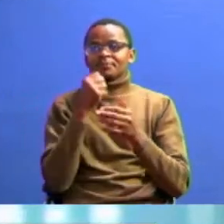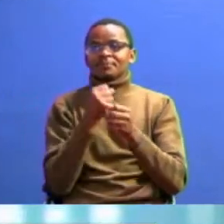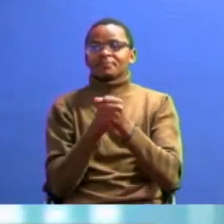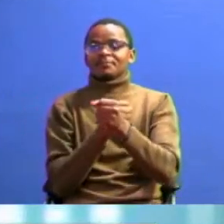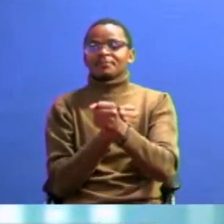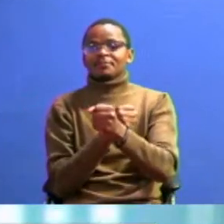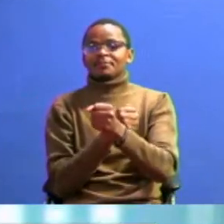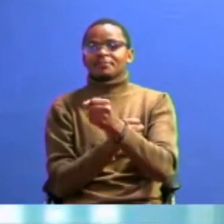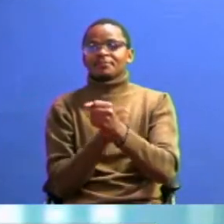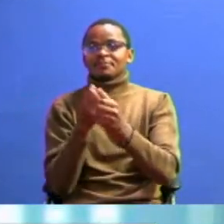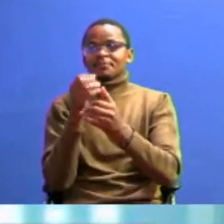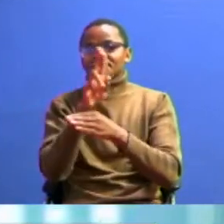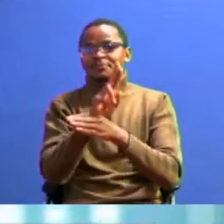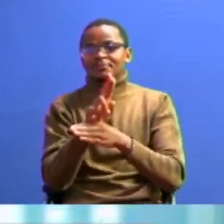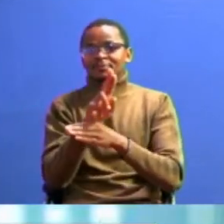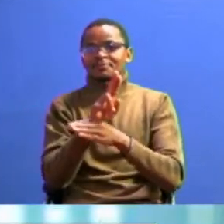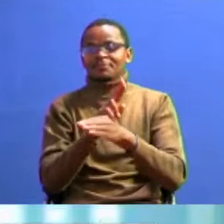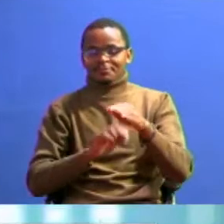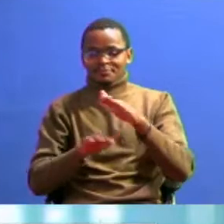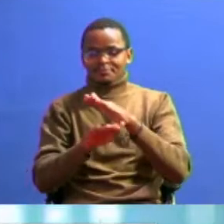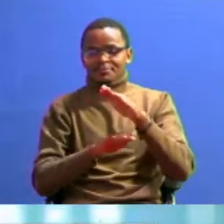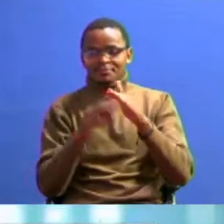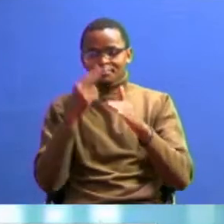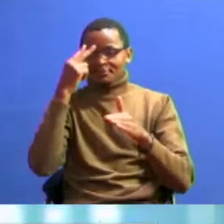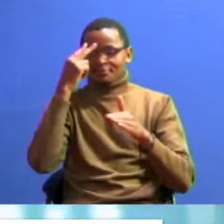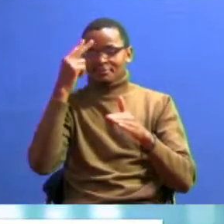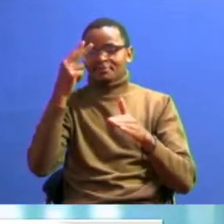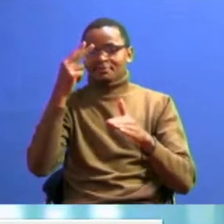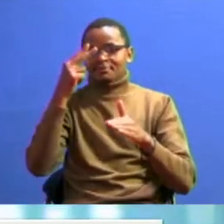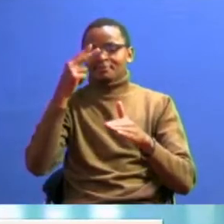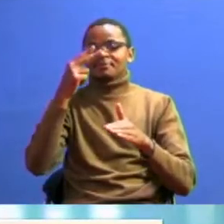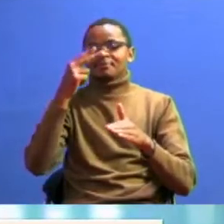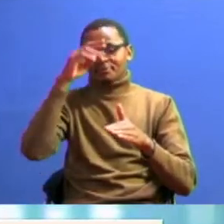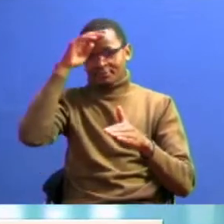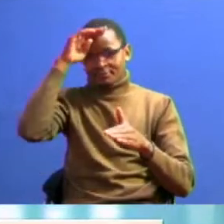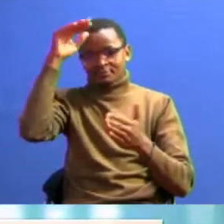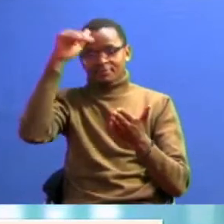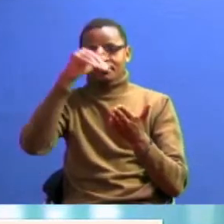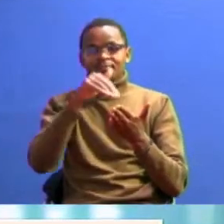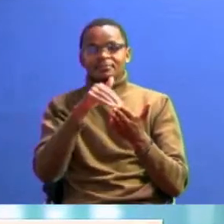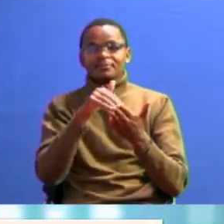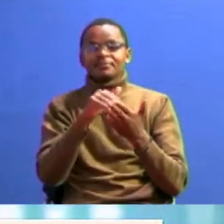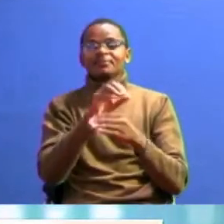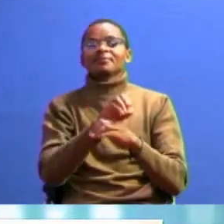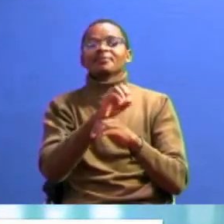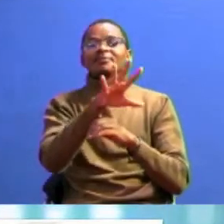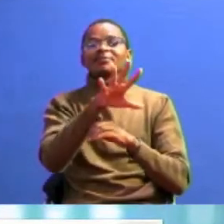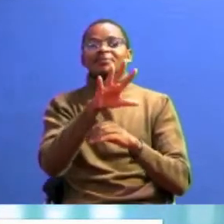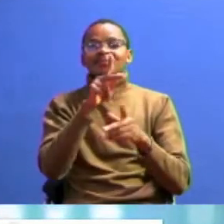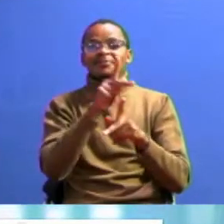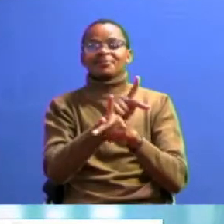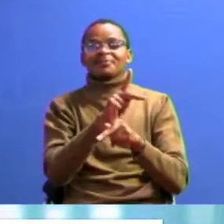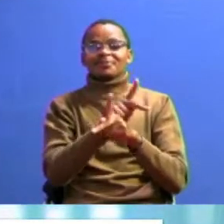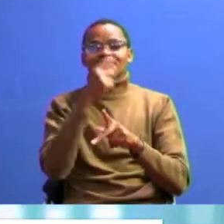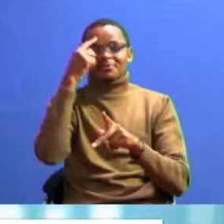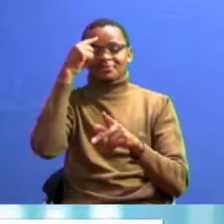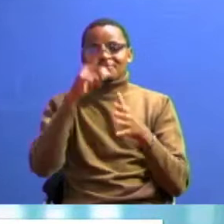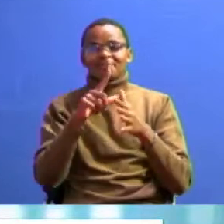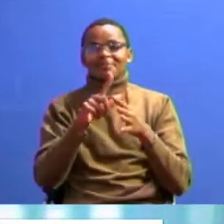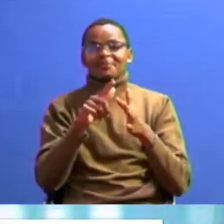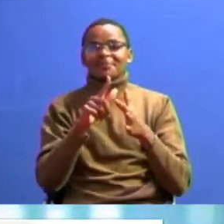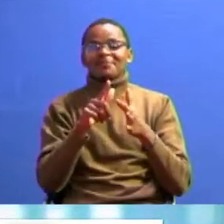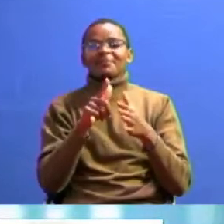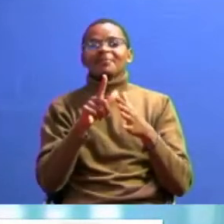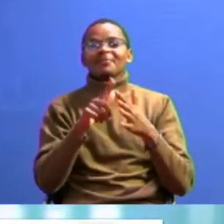alcohol producer, so at the bottom there, we see alcohol. So again, we have to do media-based prevention. We then have to